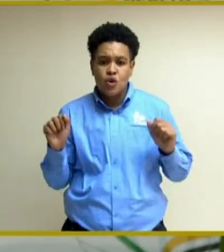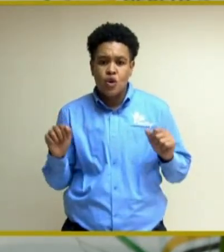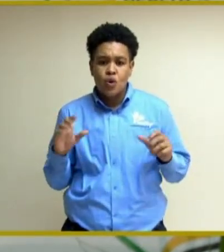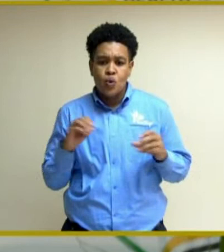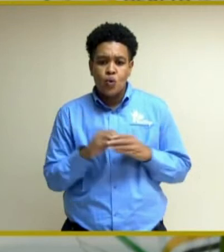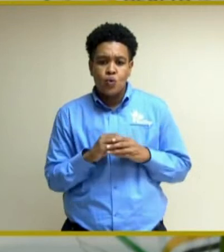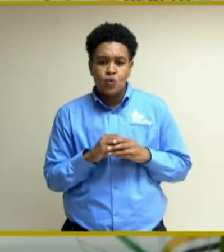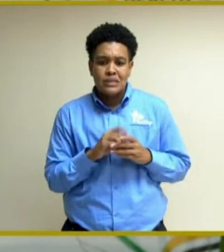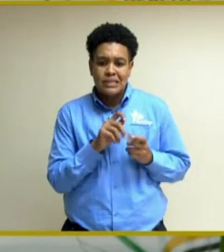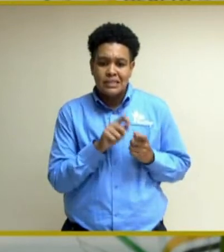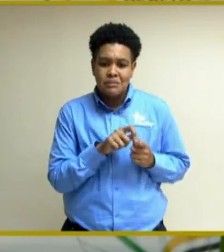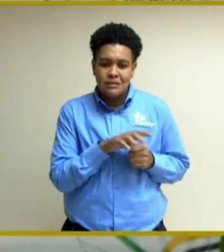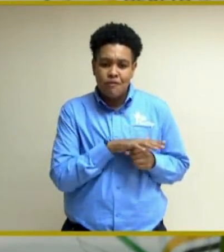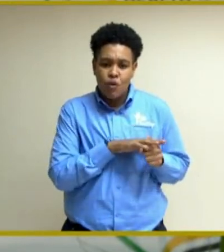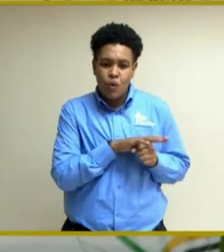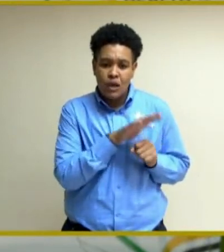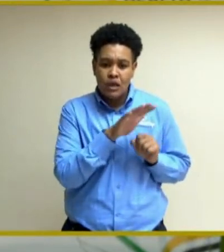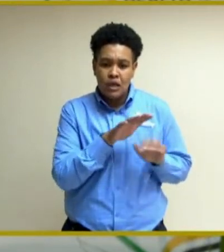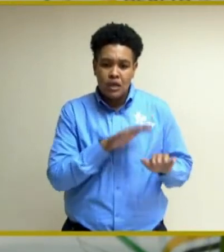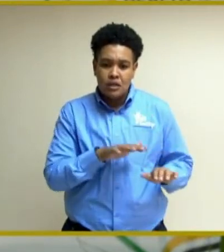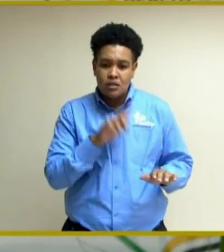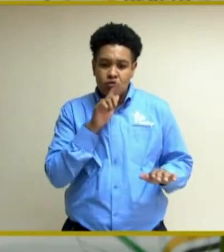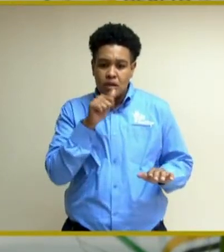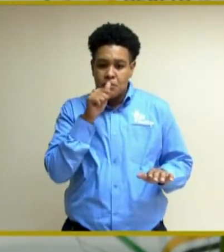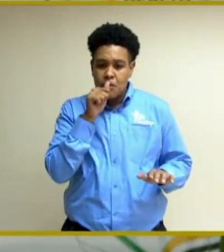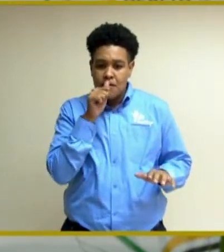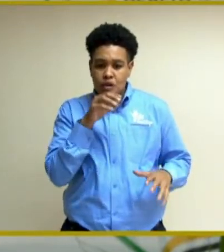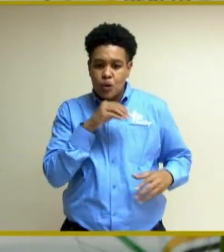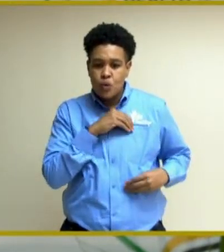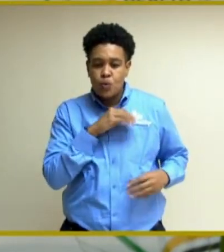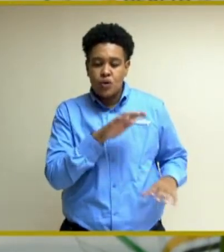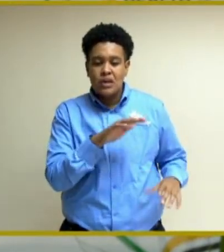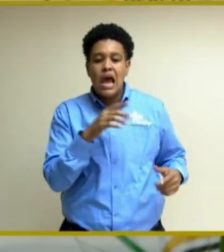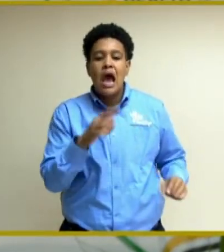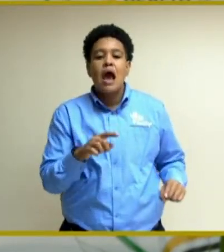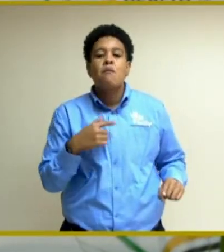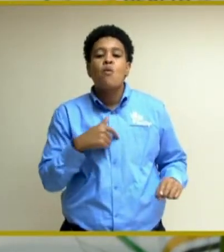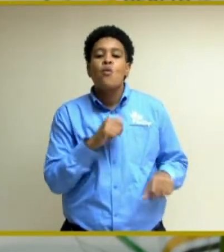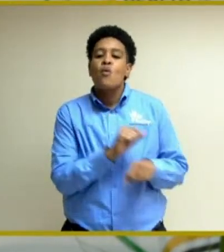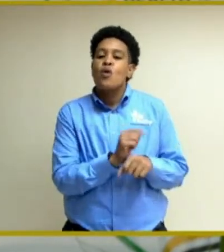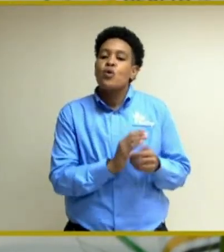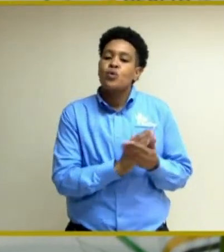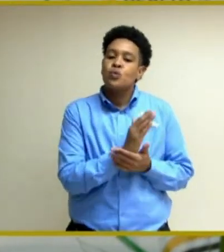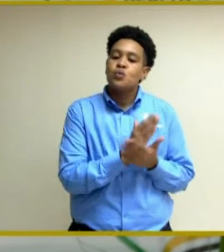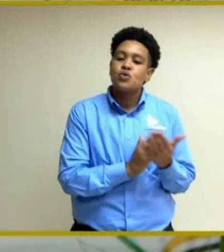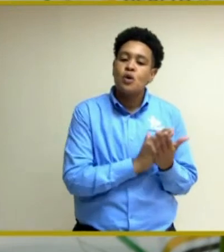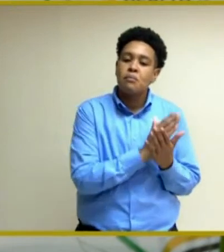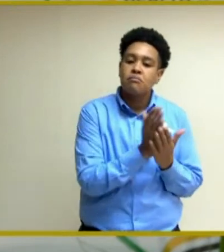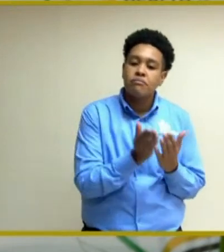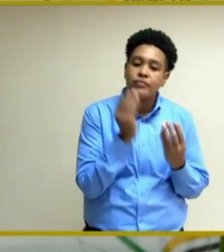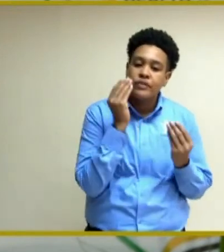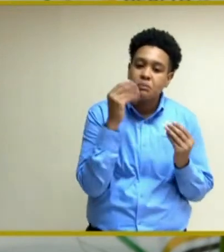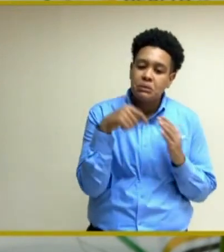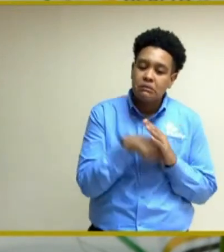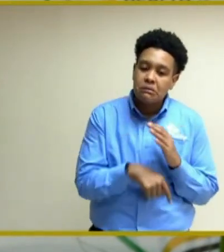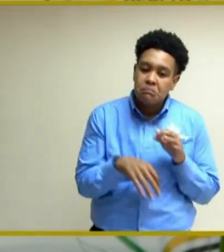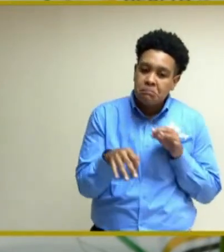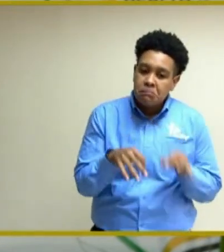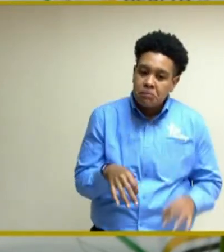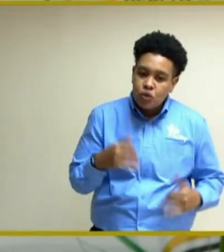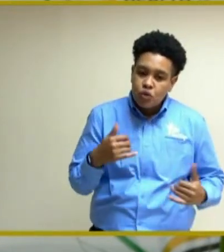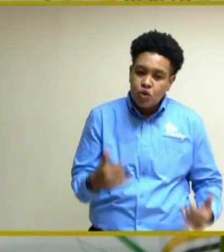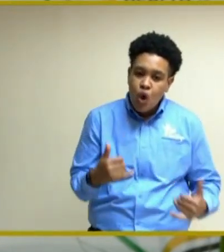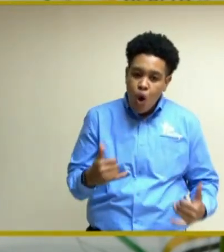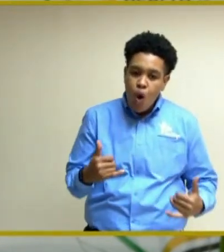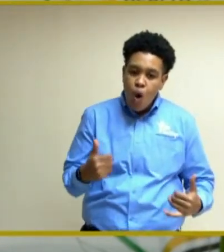certain locations that are privately owned. We're working through some of those details now, and we will